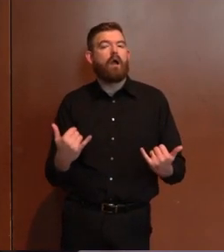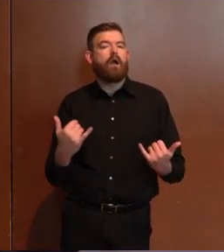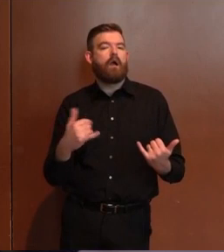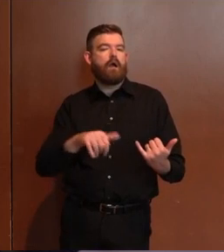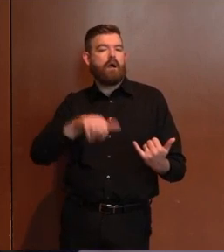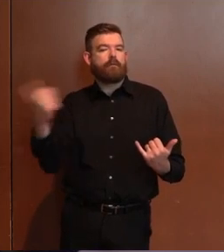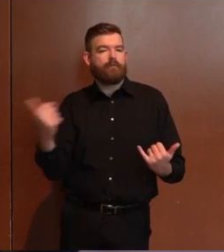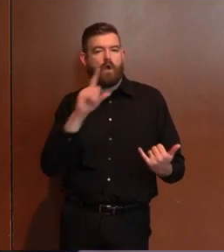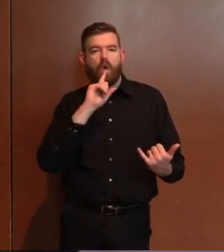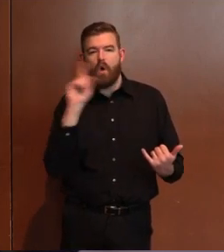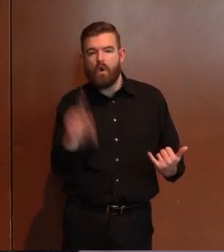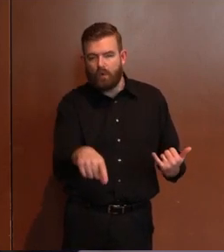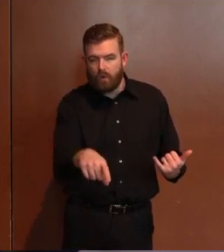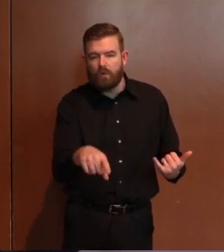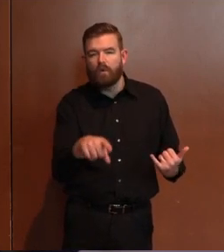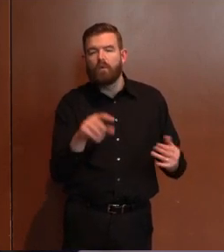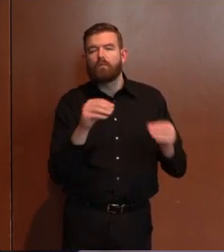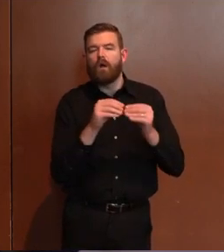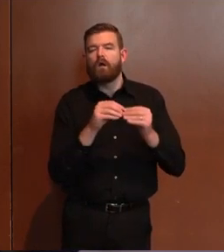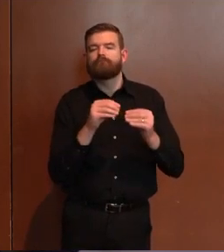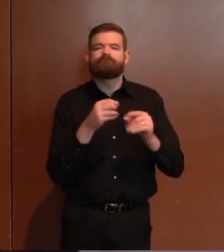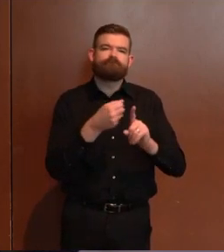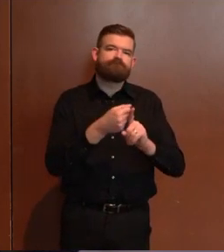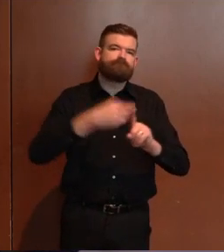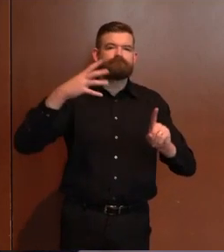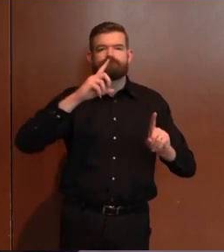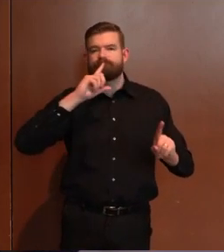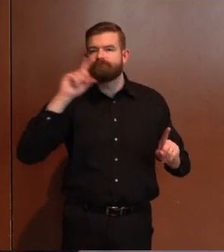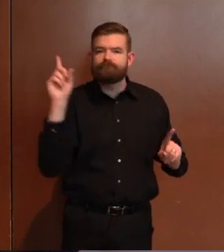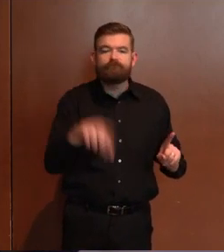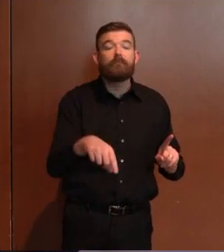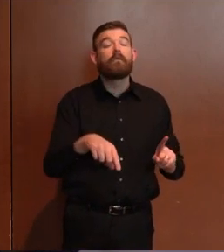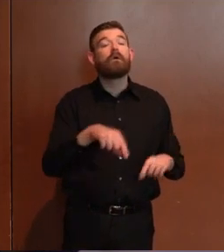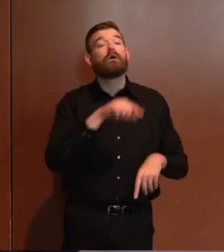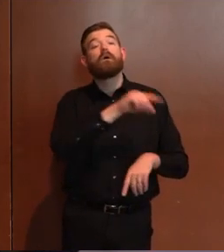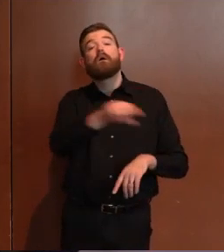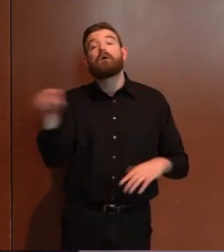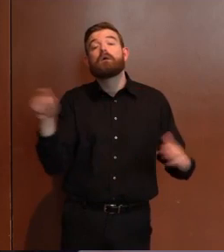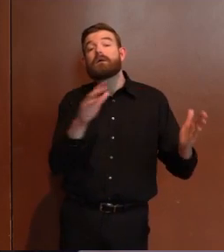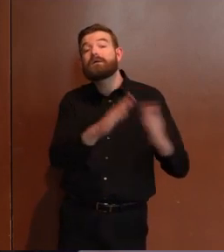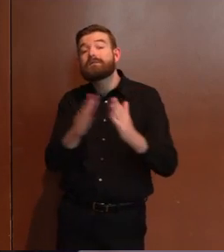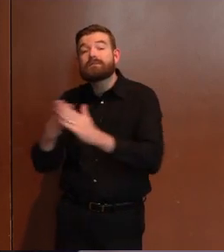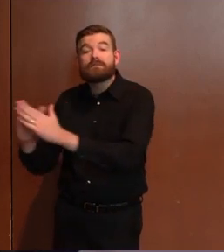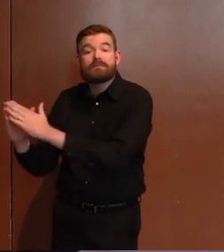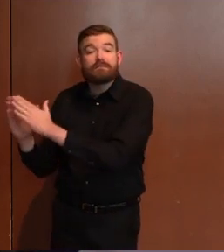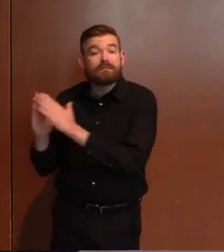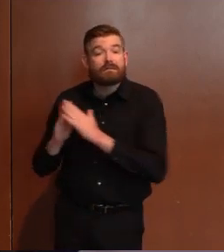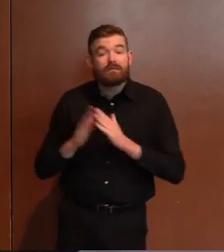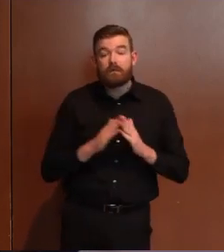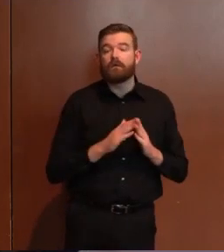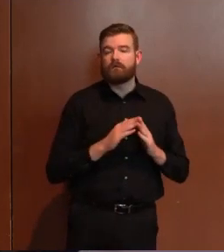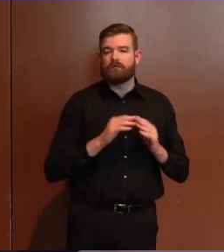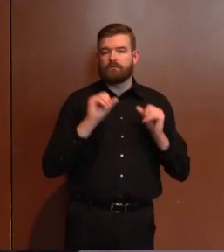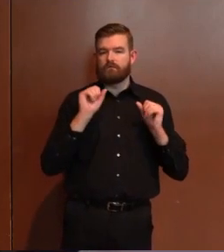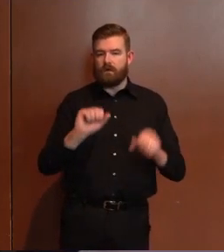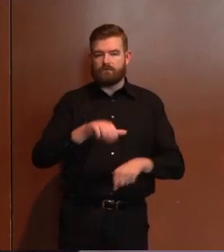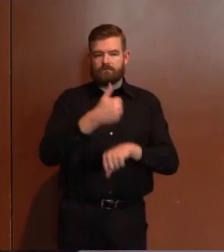order around mitigation that allows towns and other jurisdictions to make their own policies. This will give